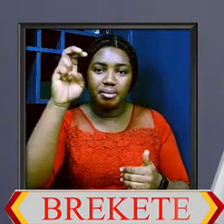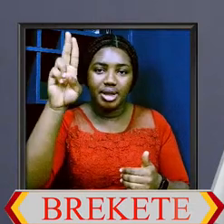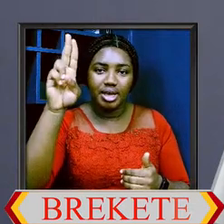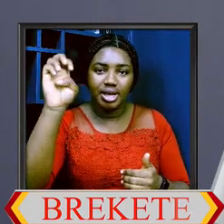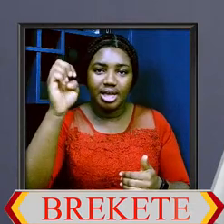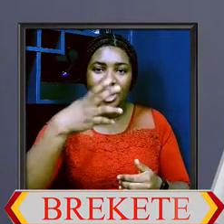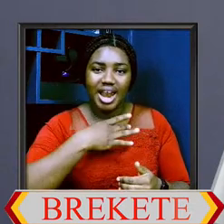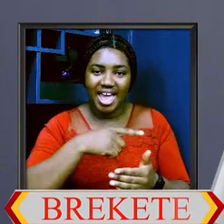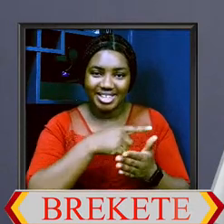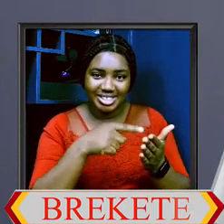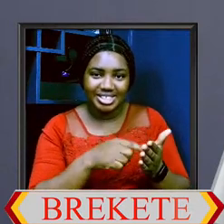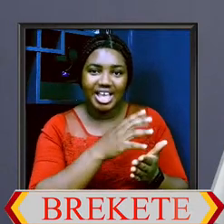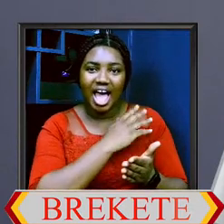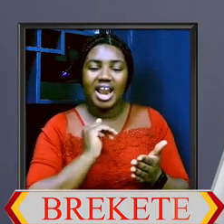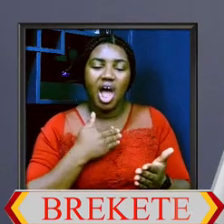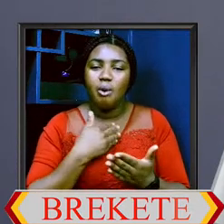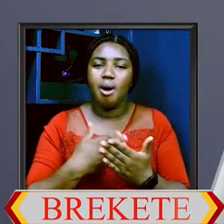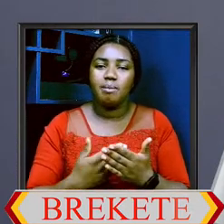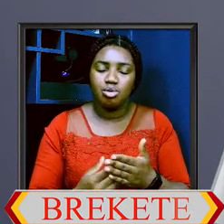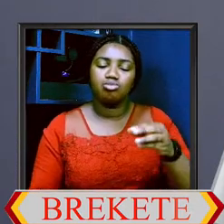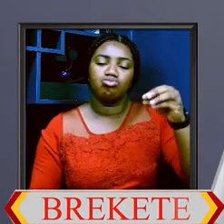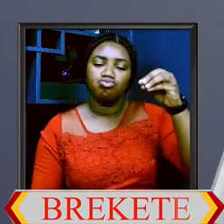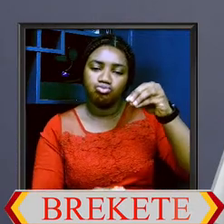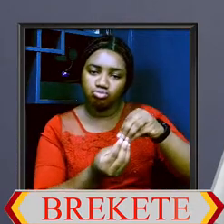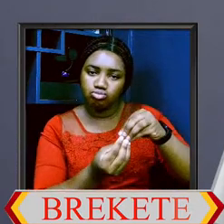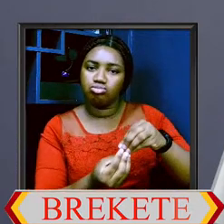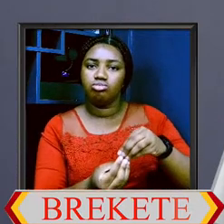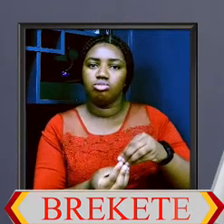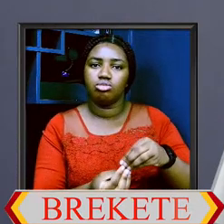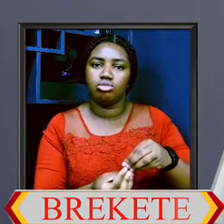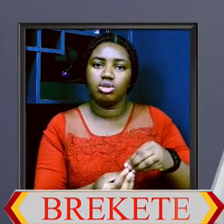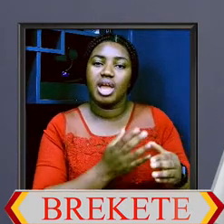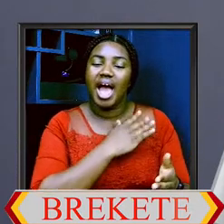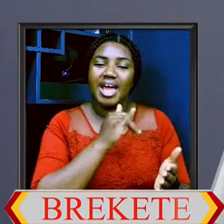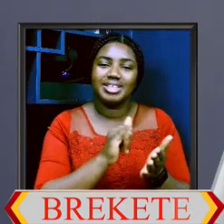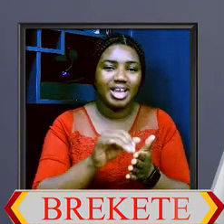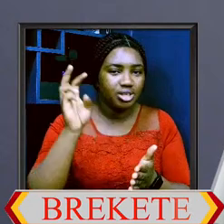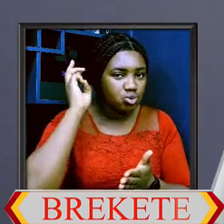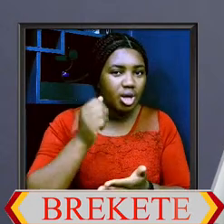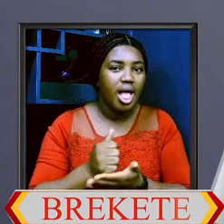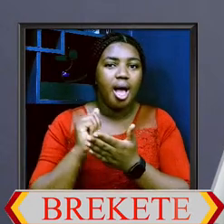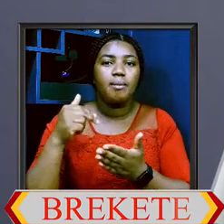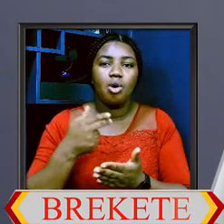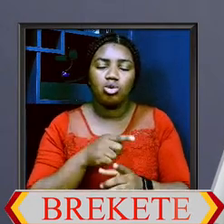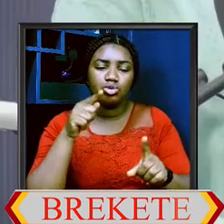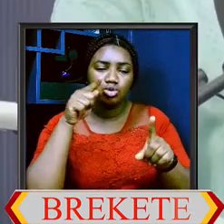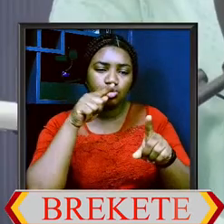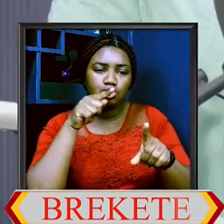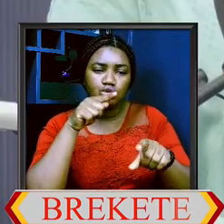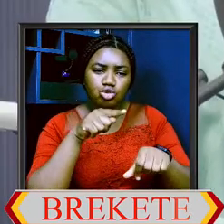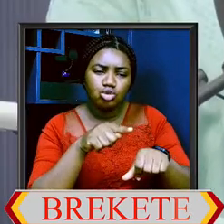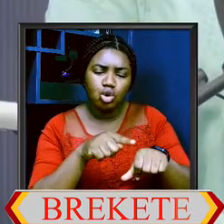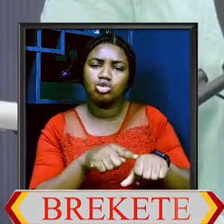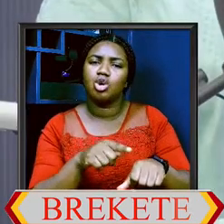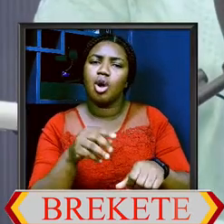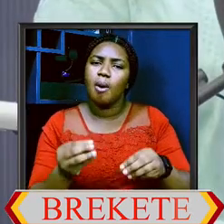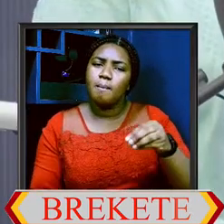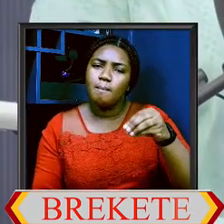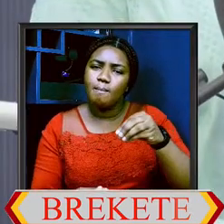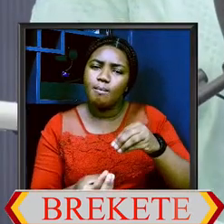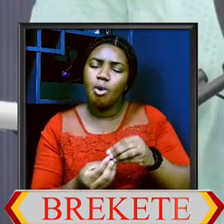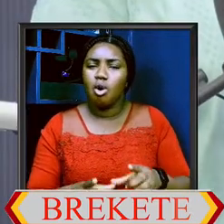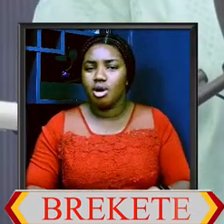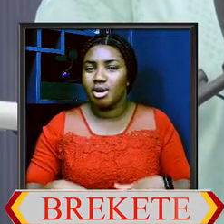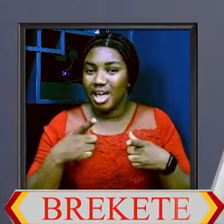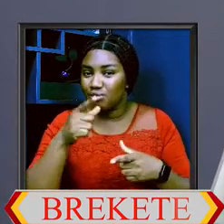subscribers and our money will increase and that would enable us touch more lives you can